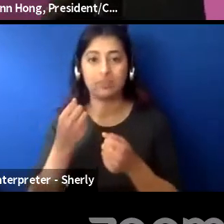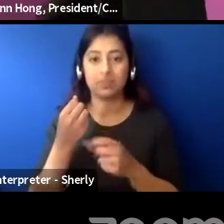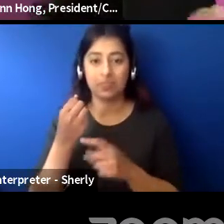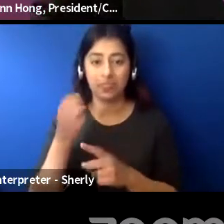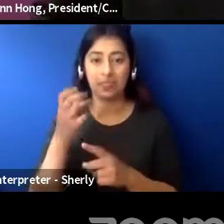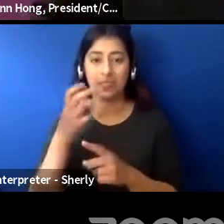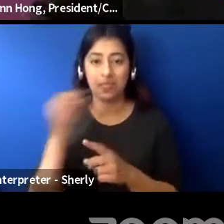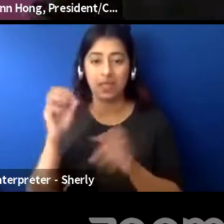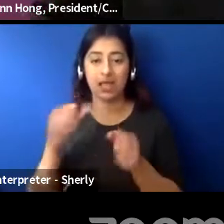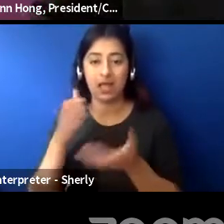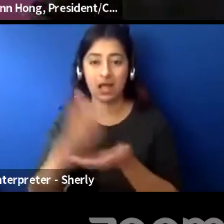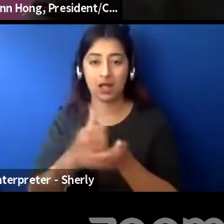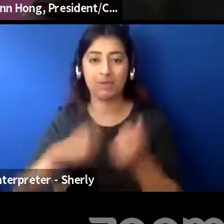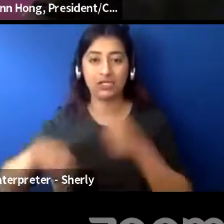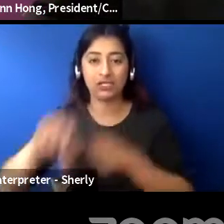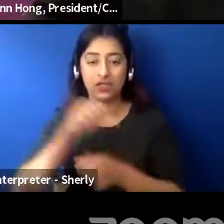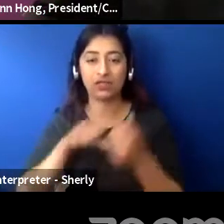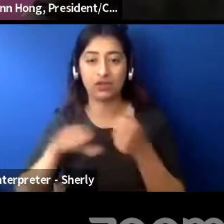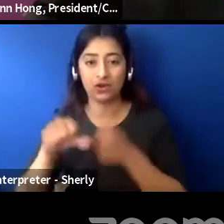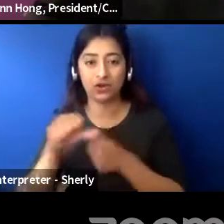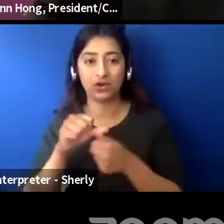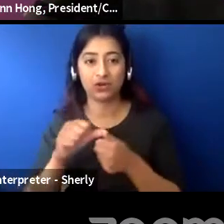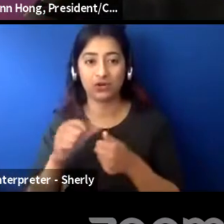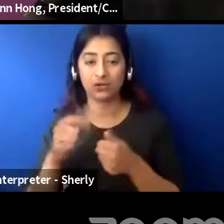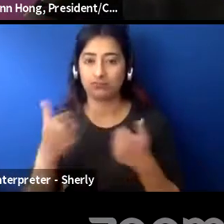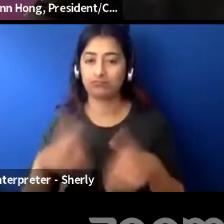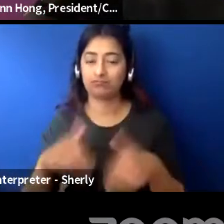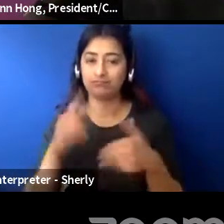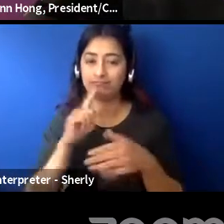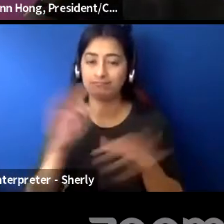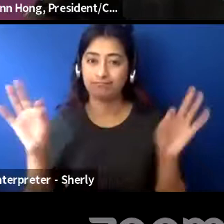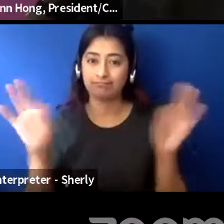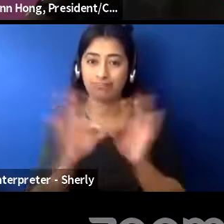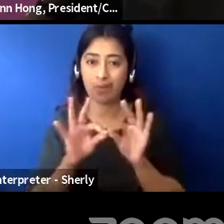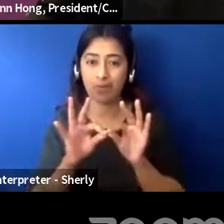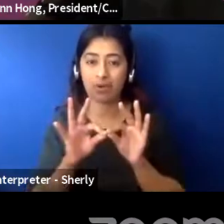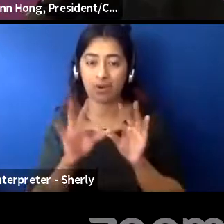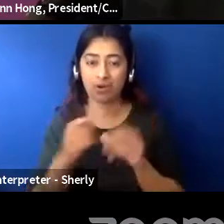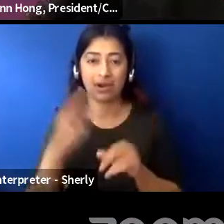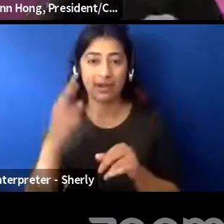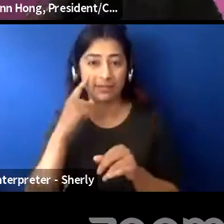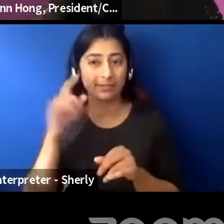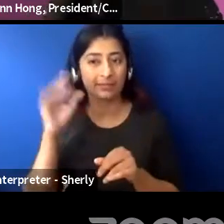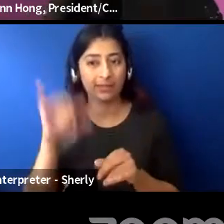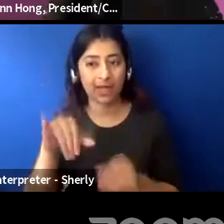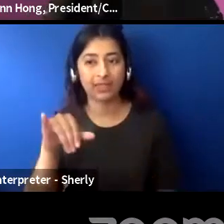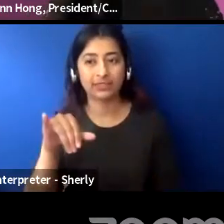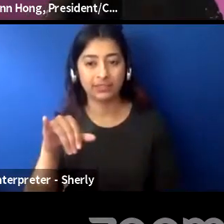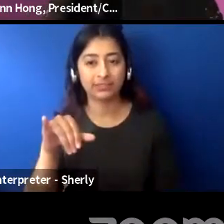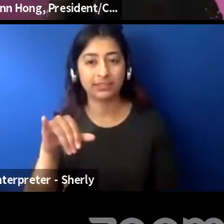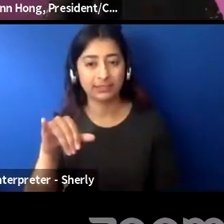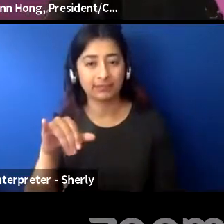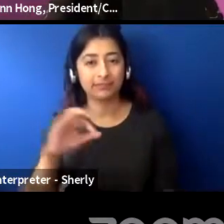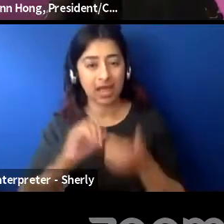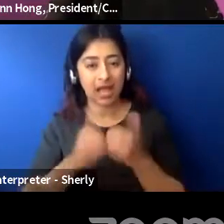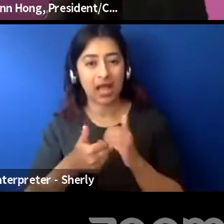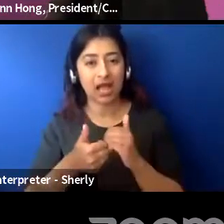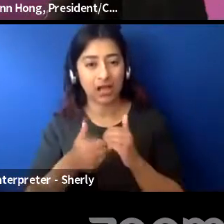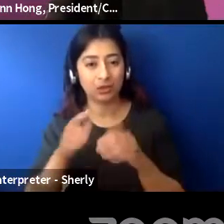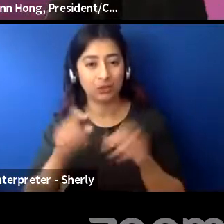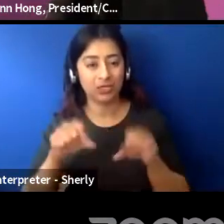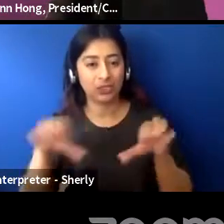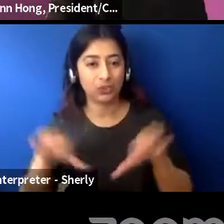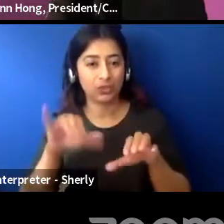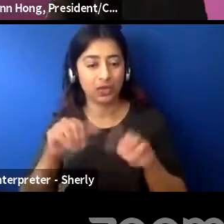to help each other, I think it speaks in volumes, right? I think that that is how you do that